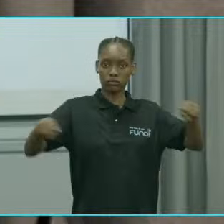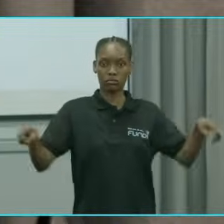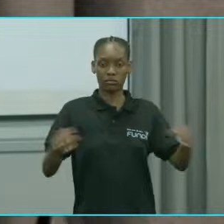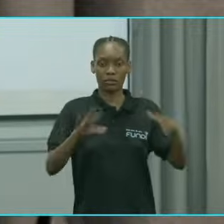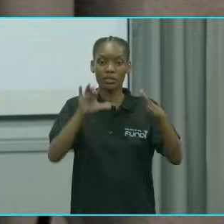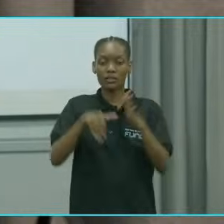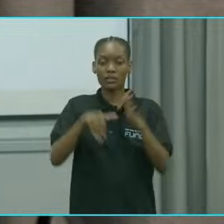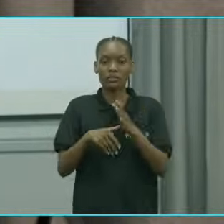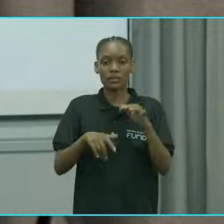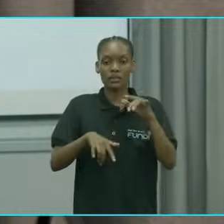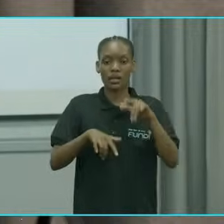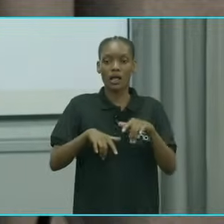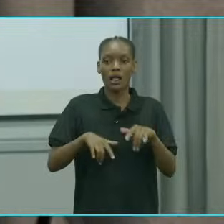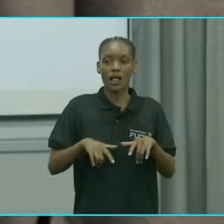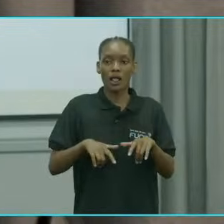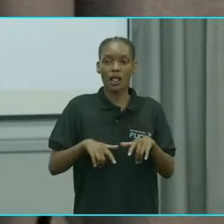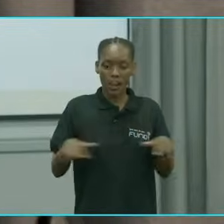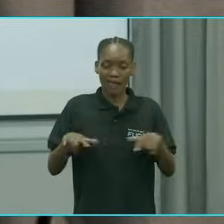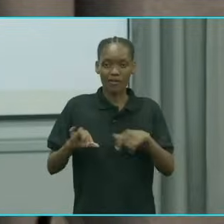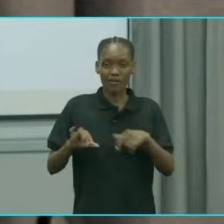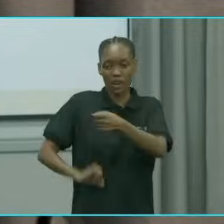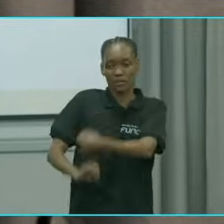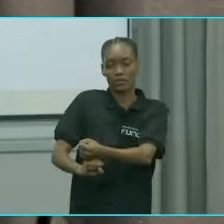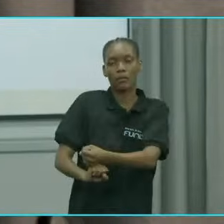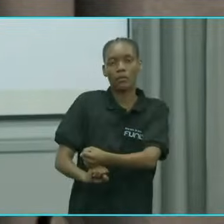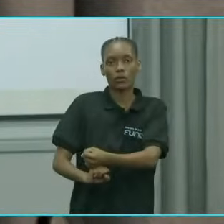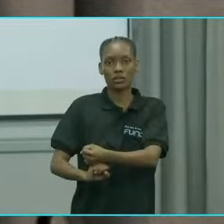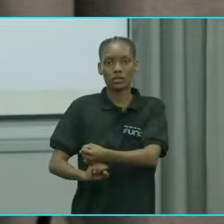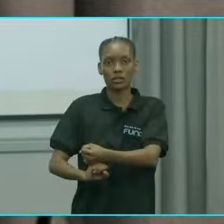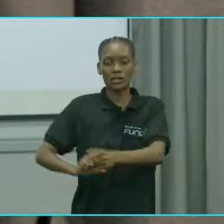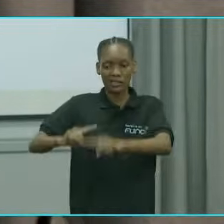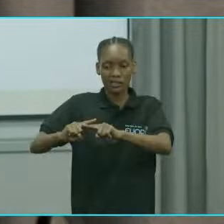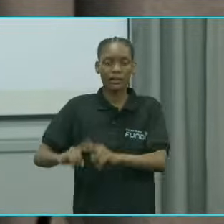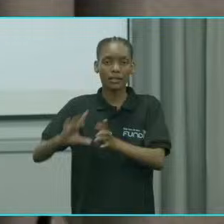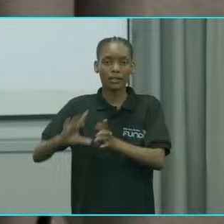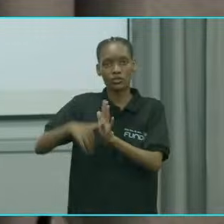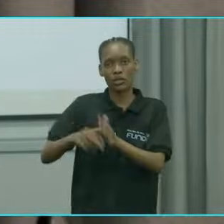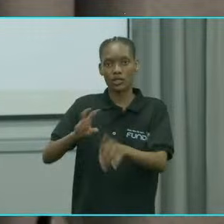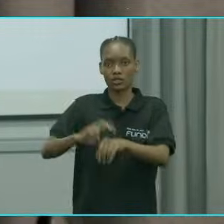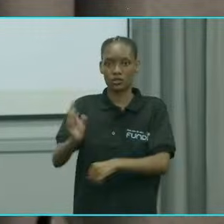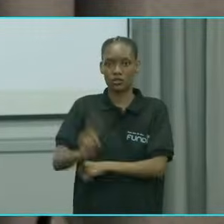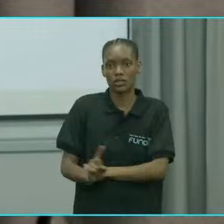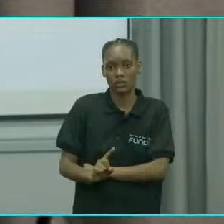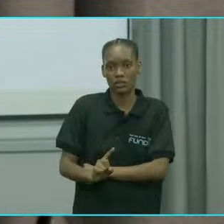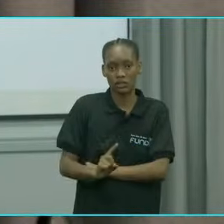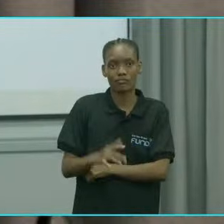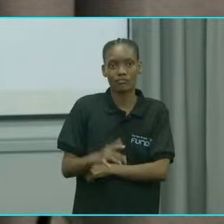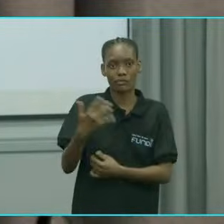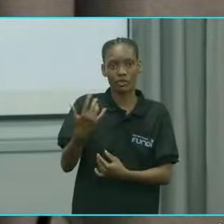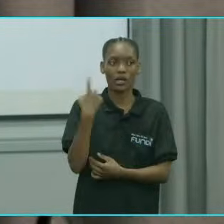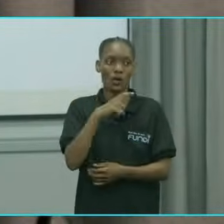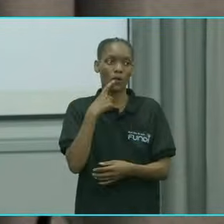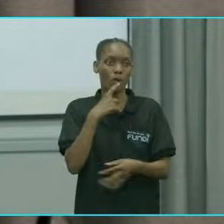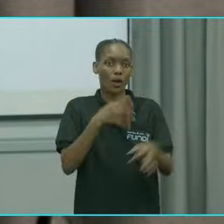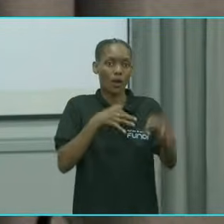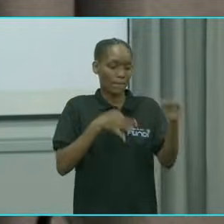the levels of support each disability requires. If I look at your white paper,